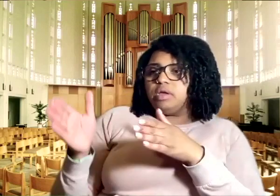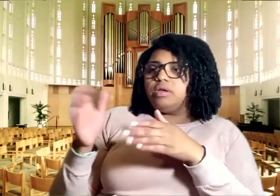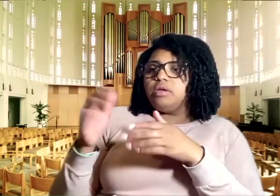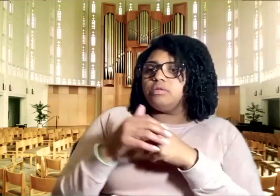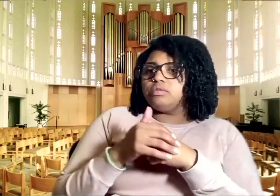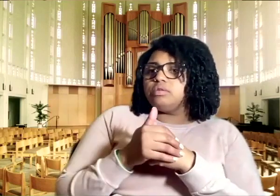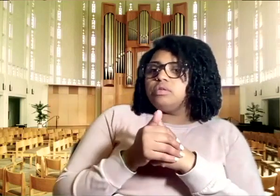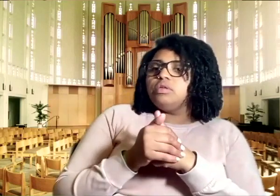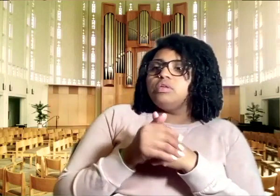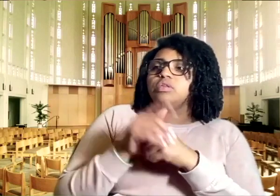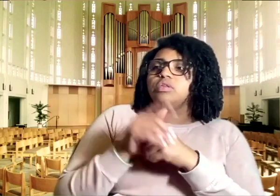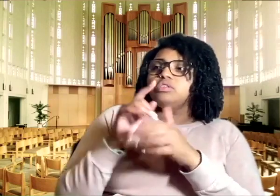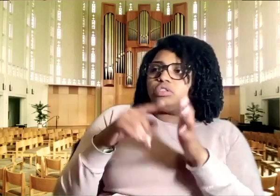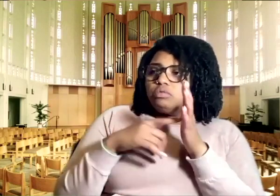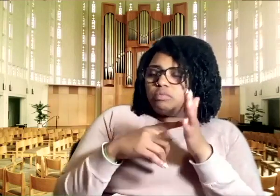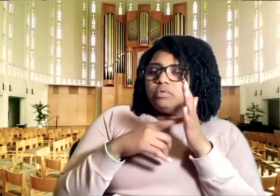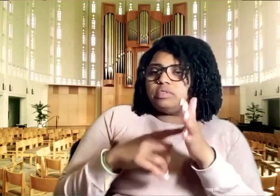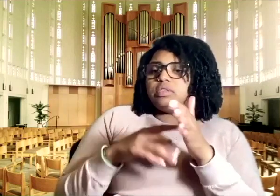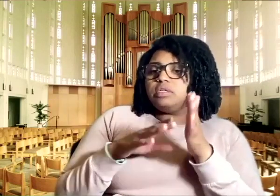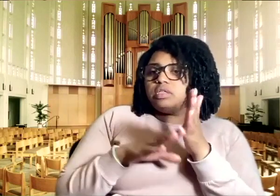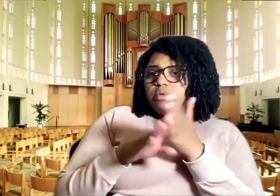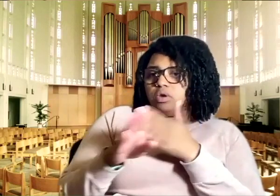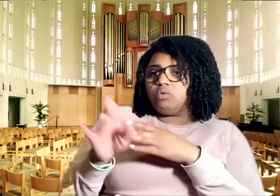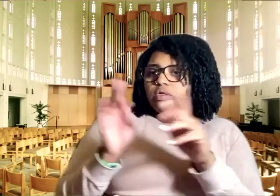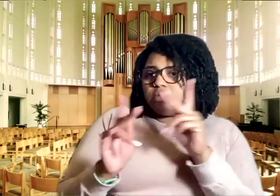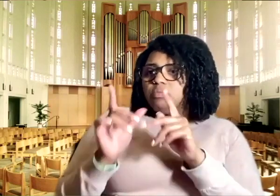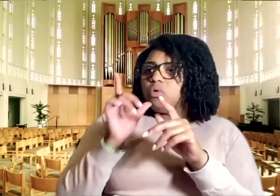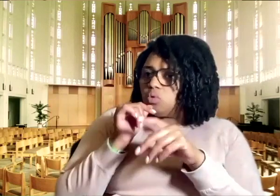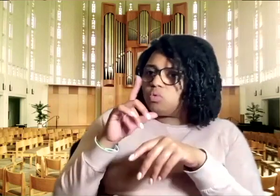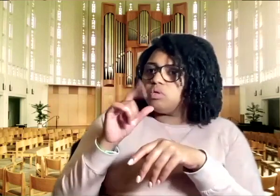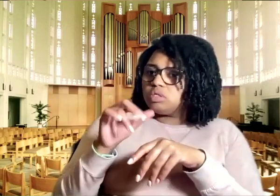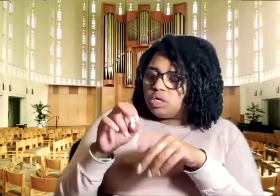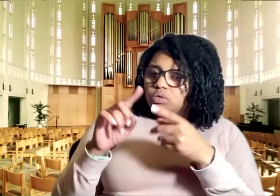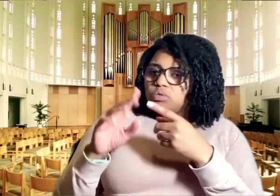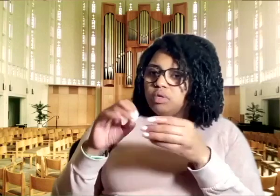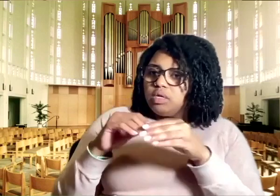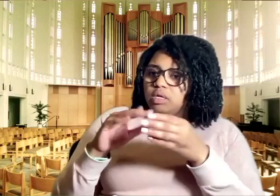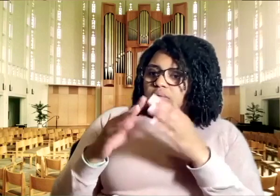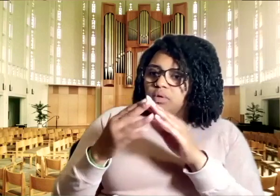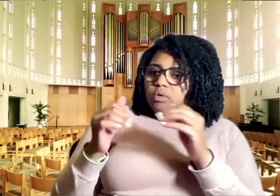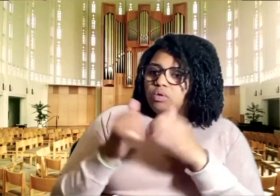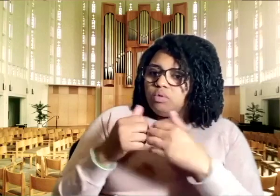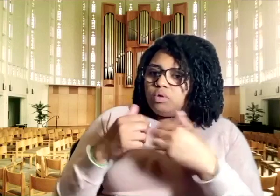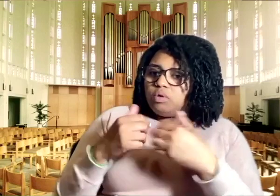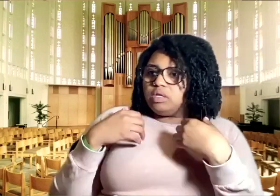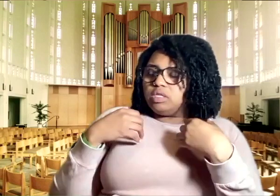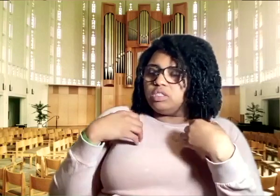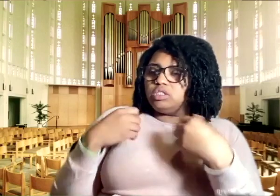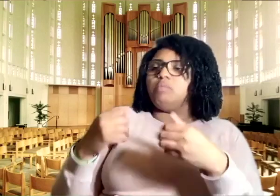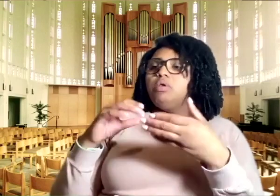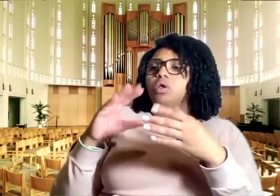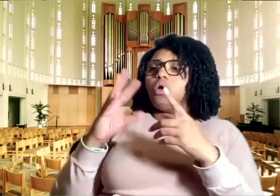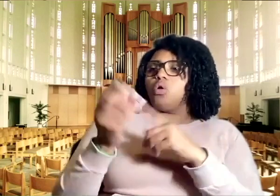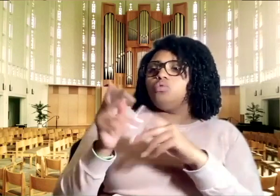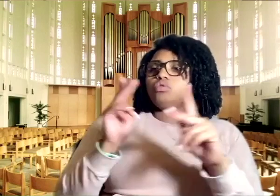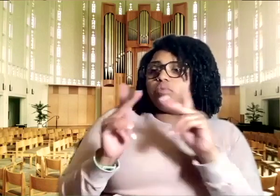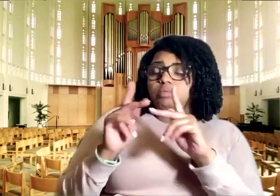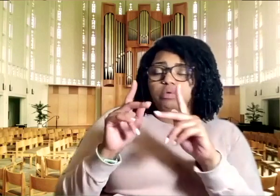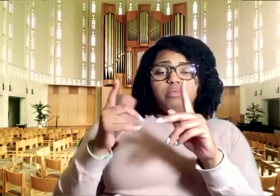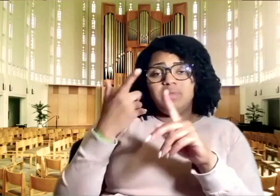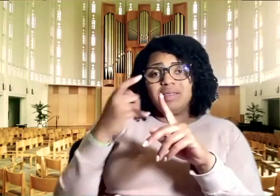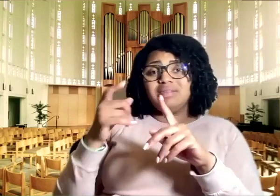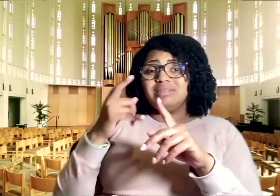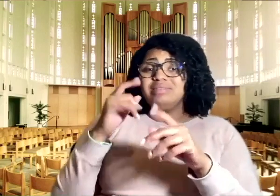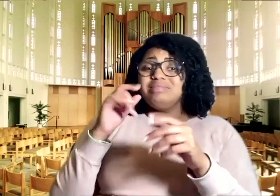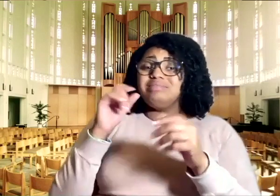the minoritized people who dare to be in community with dominant culture people, even though they are harmed time and time